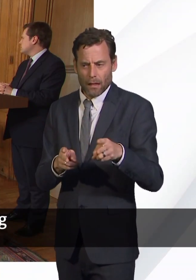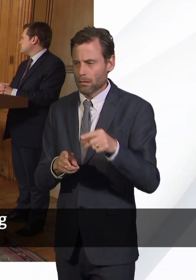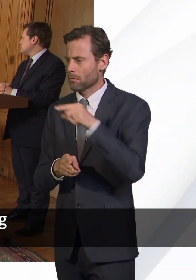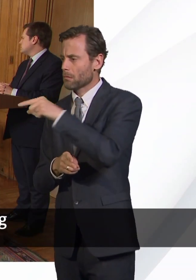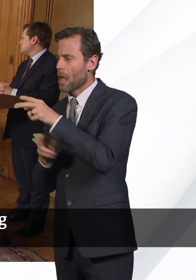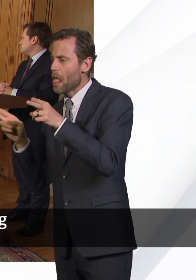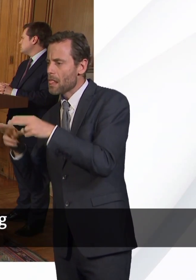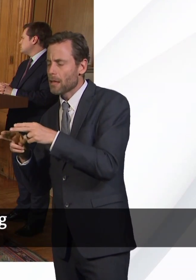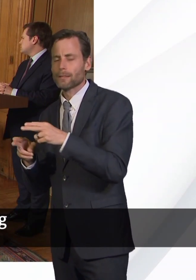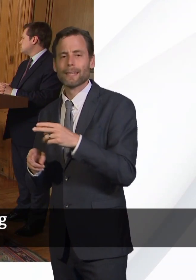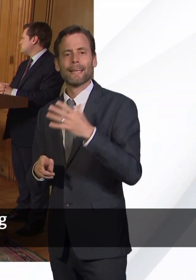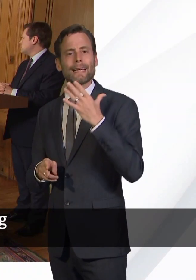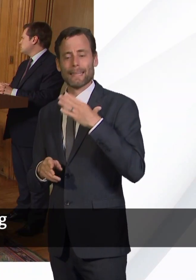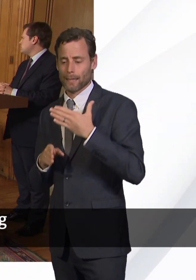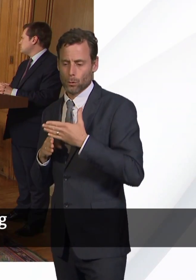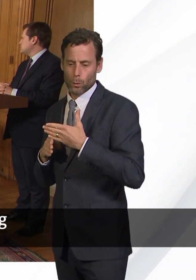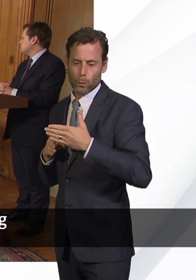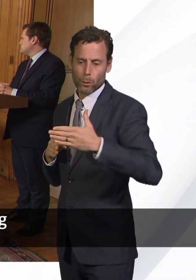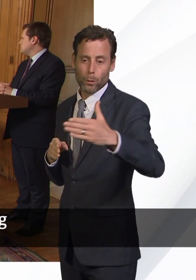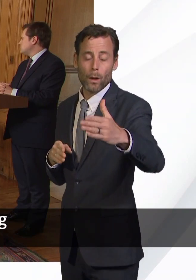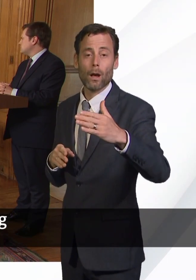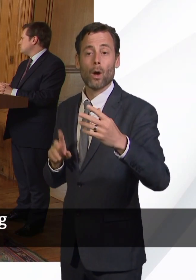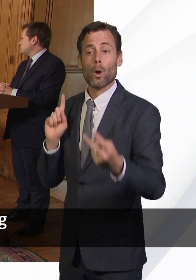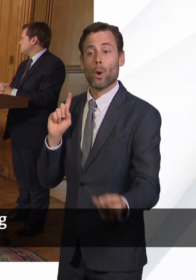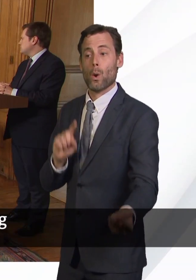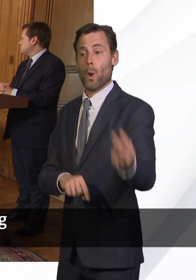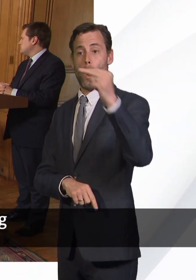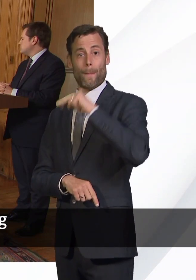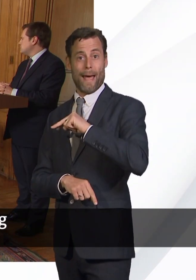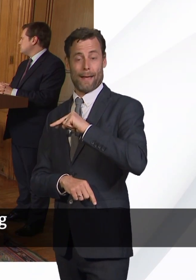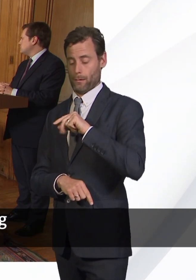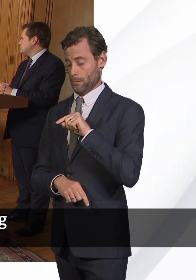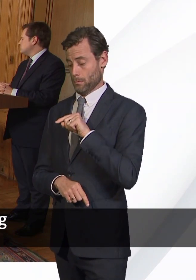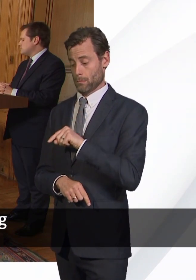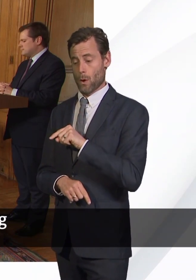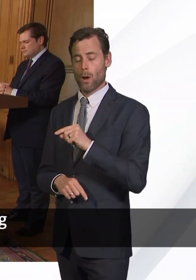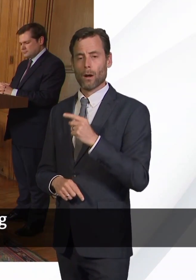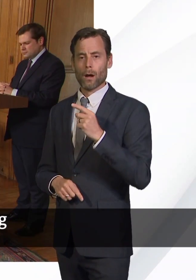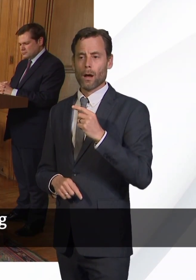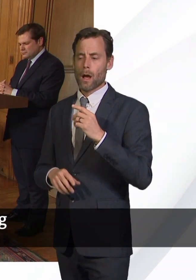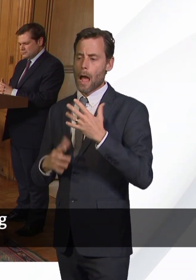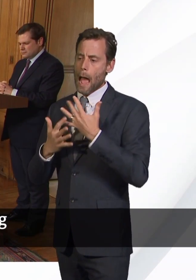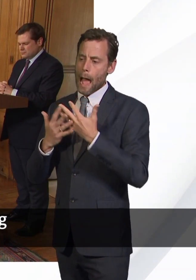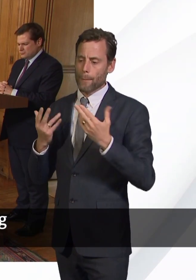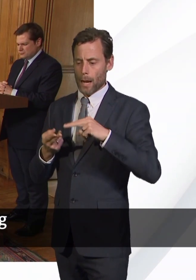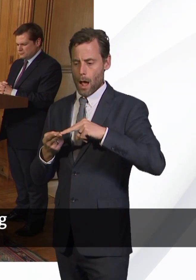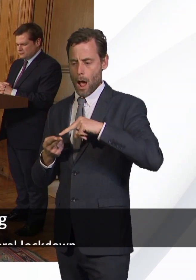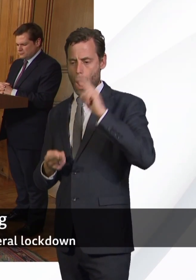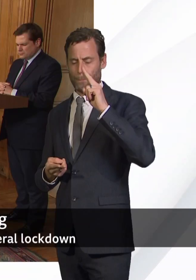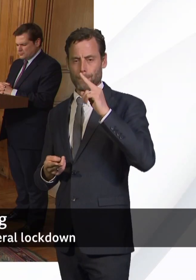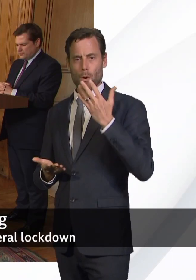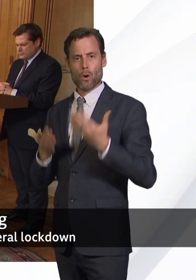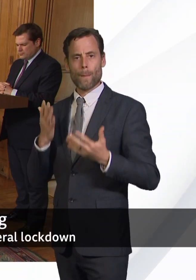at all-cause mortality, so that's a death from any cause at all, whether it be confirmed or not, and look at